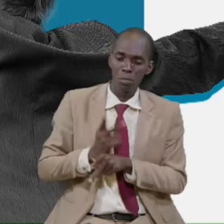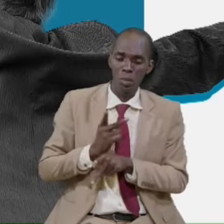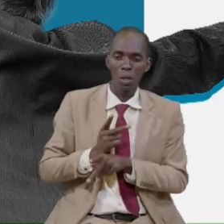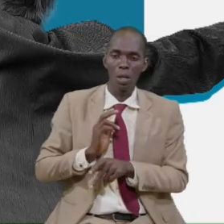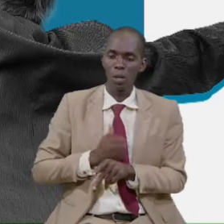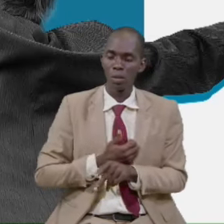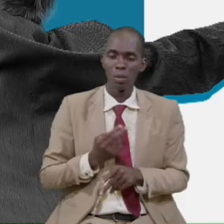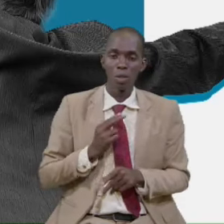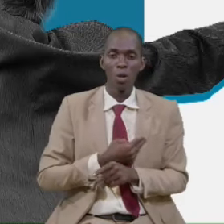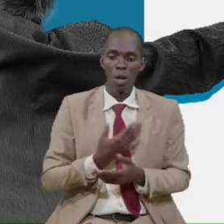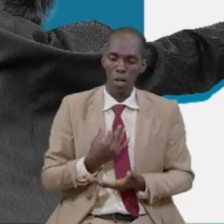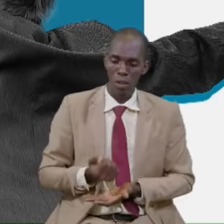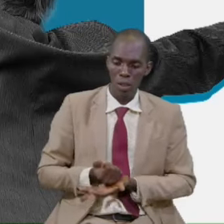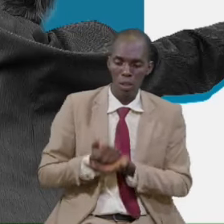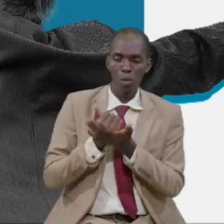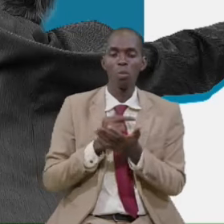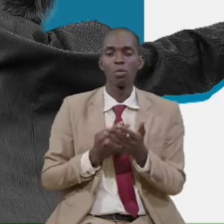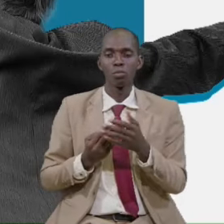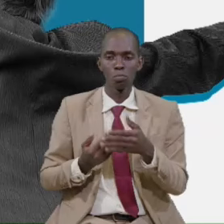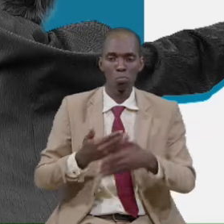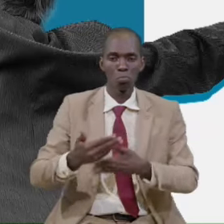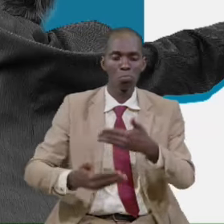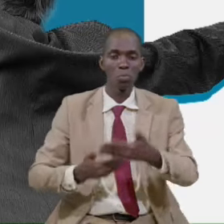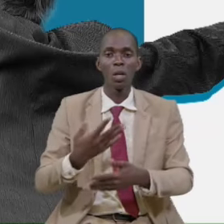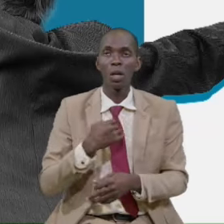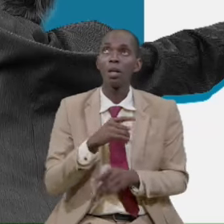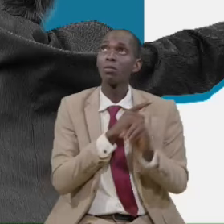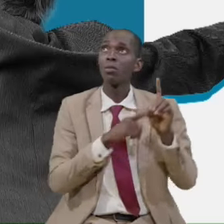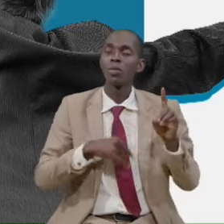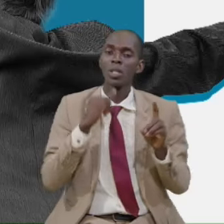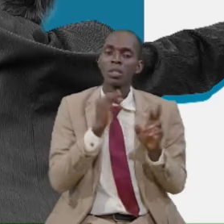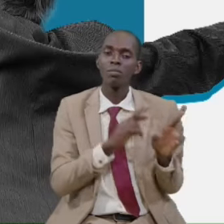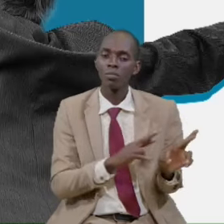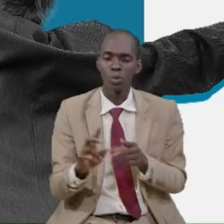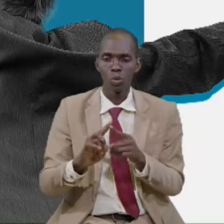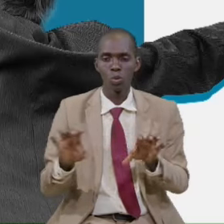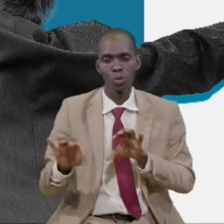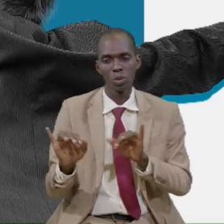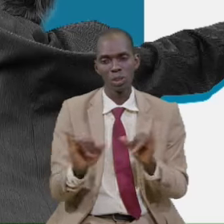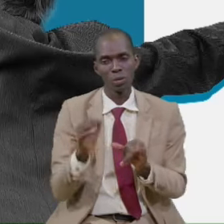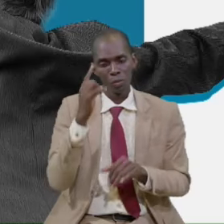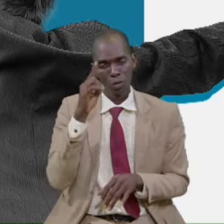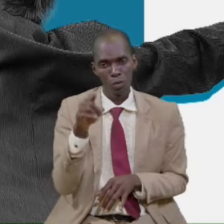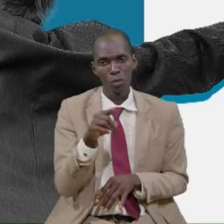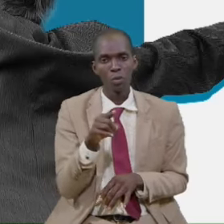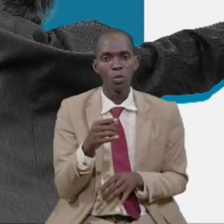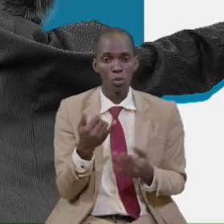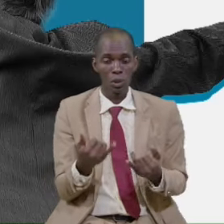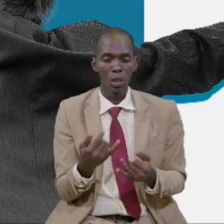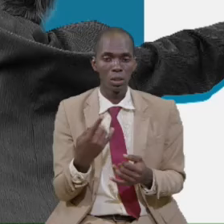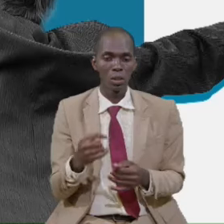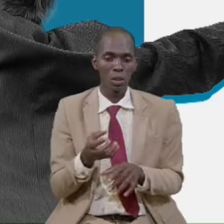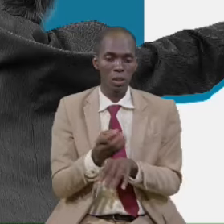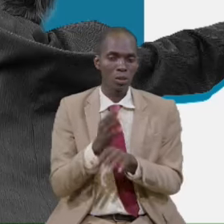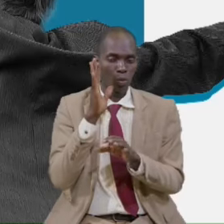his grace, and God is willing to do the same for you. So counsel us, please. Go near them.